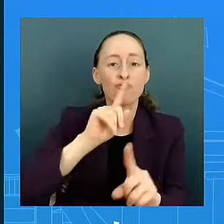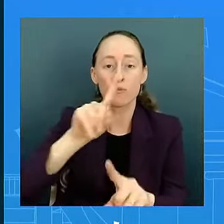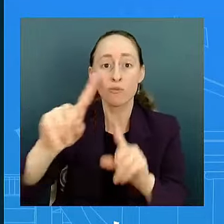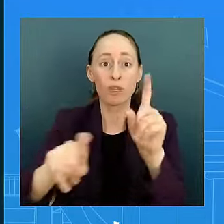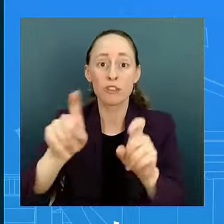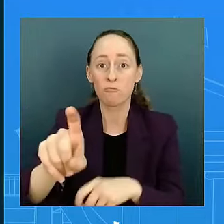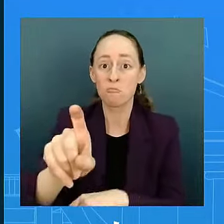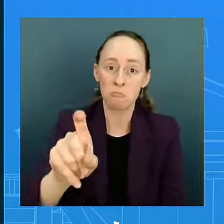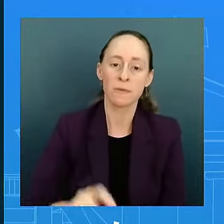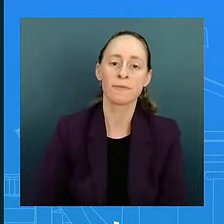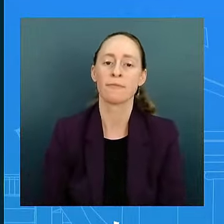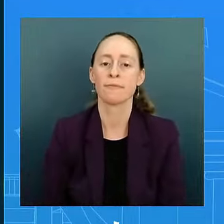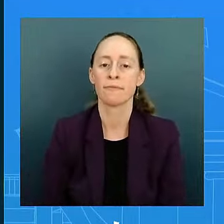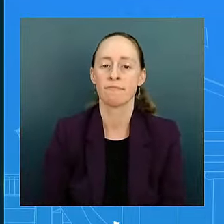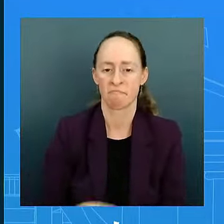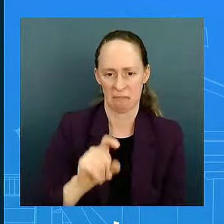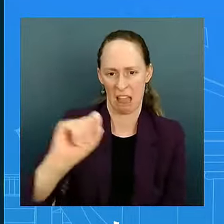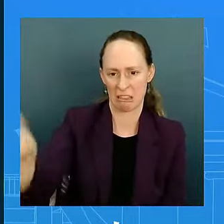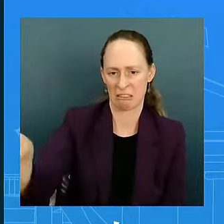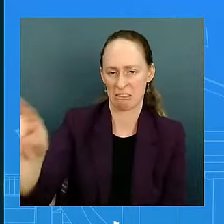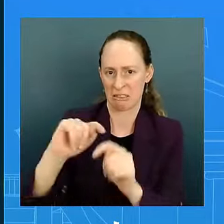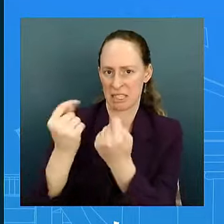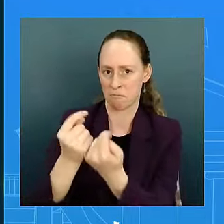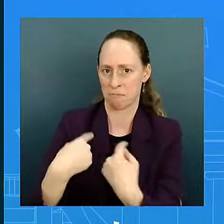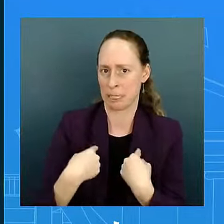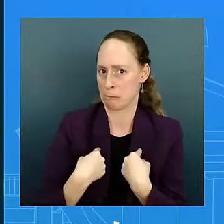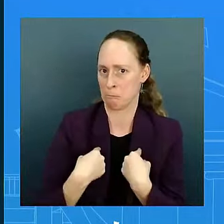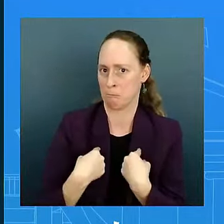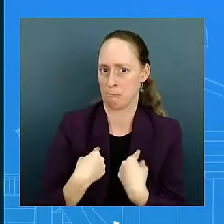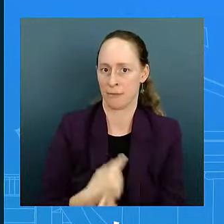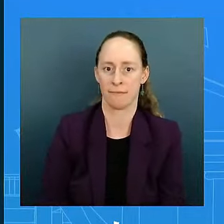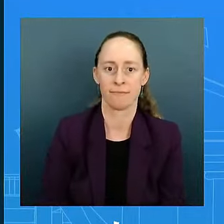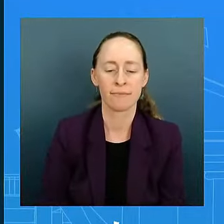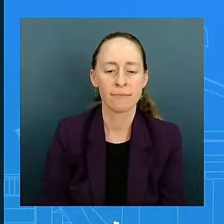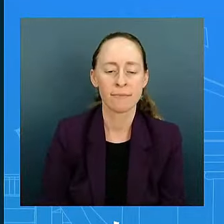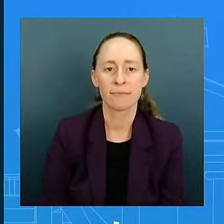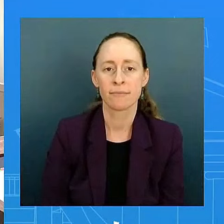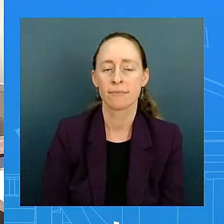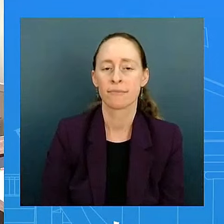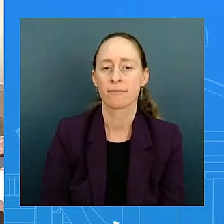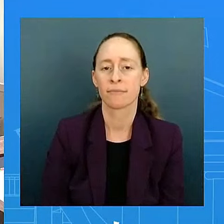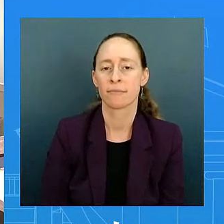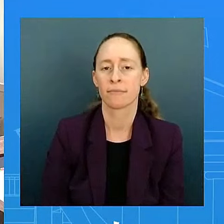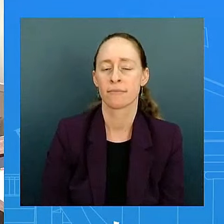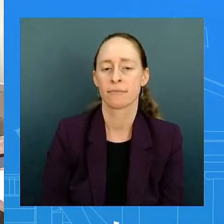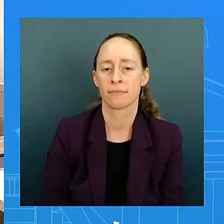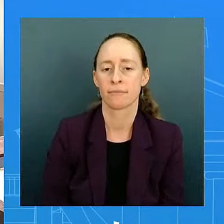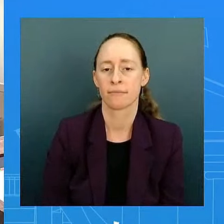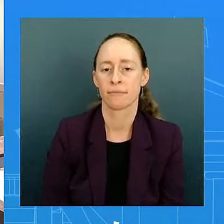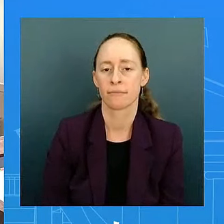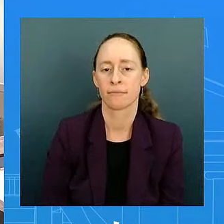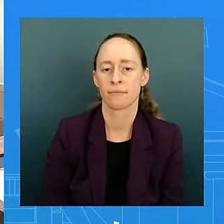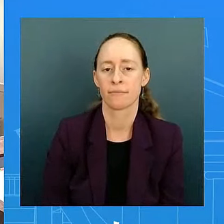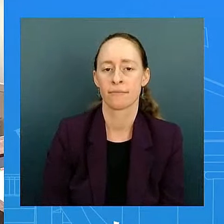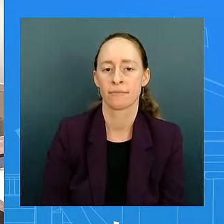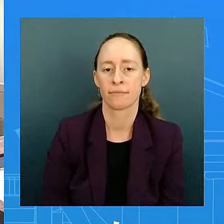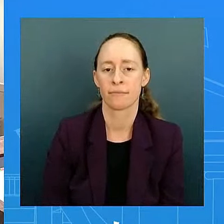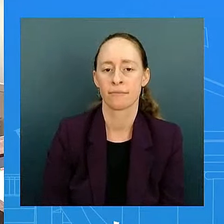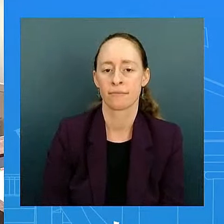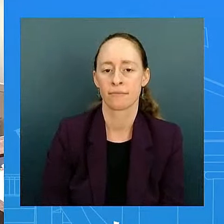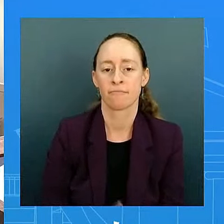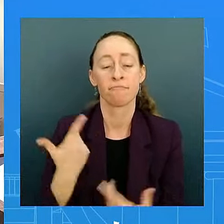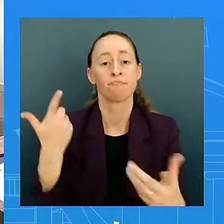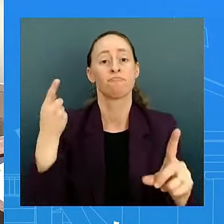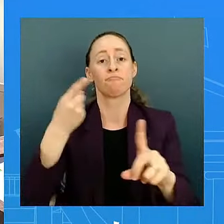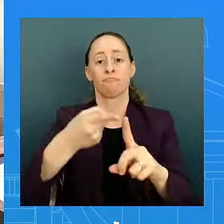here. Go ahead. Thanks, Karine. Just wanted to see, so on the ceasefire, what is